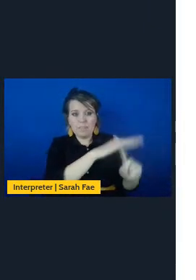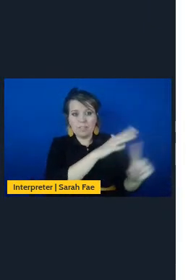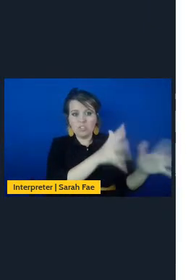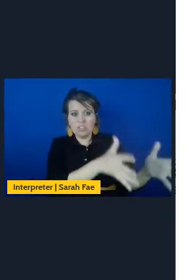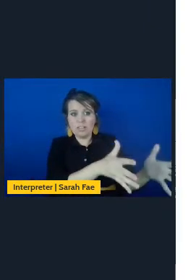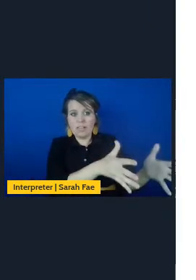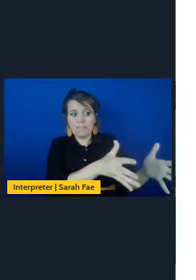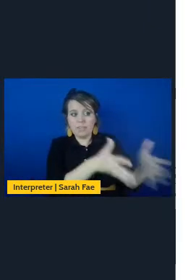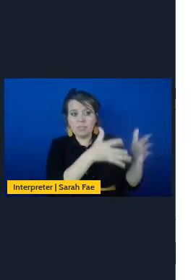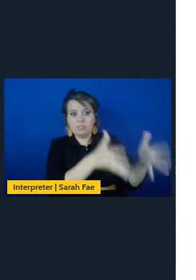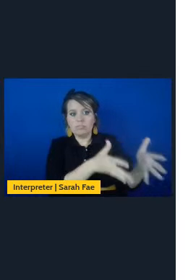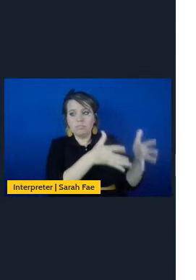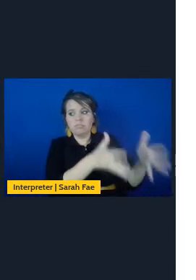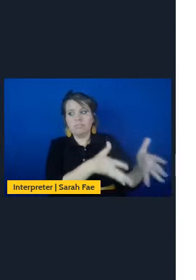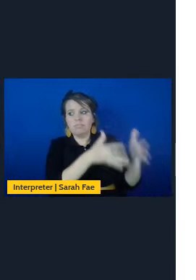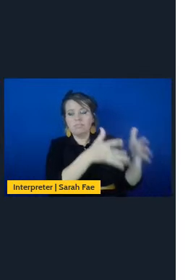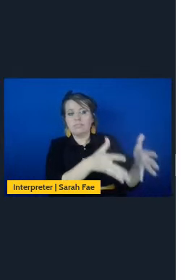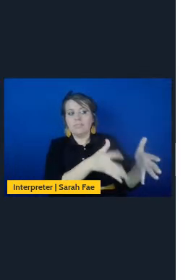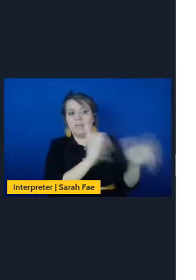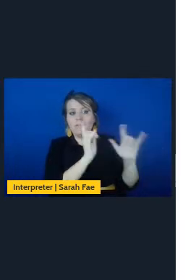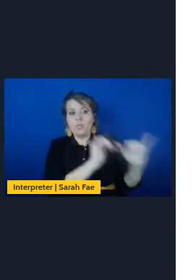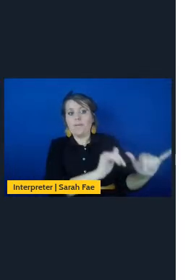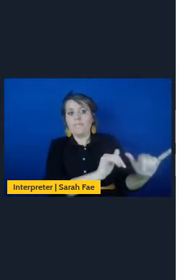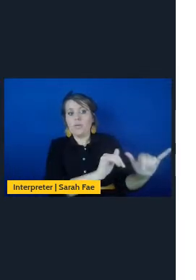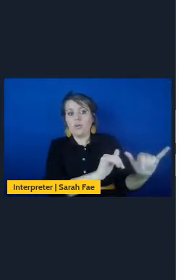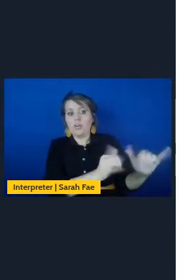forever until we manually delete it.